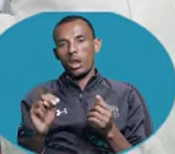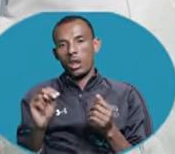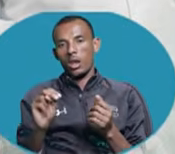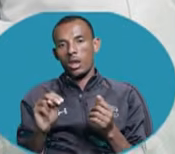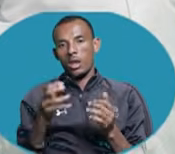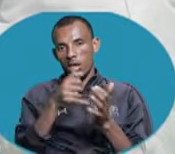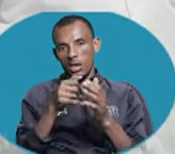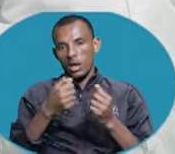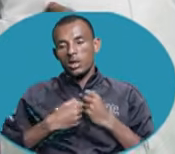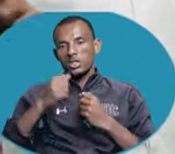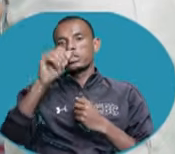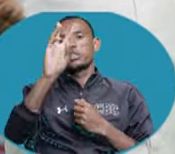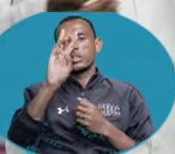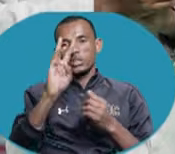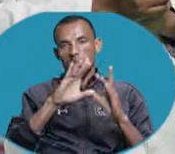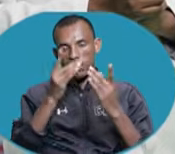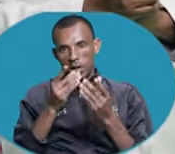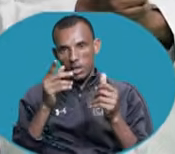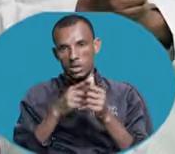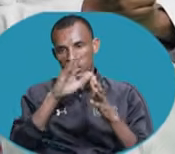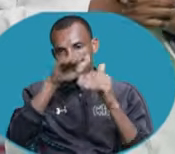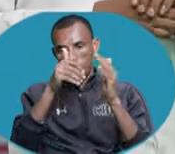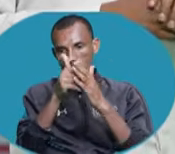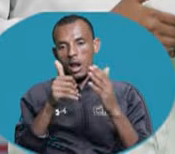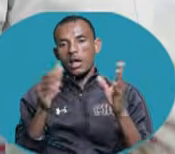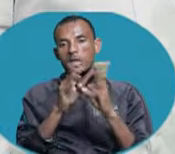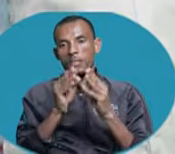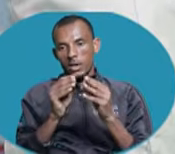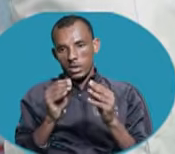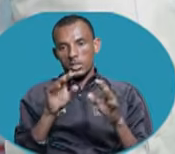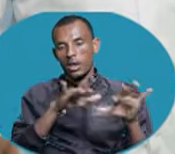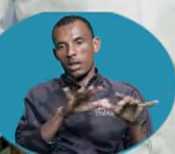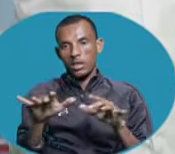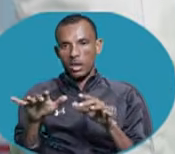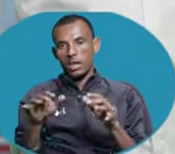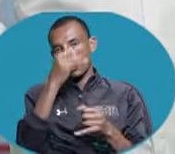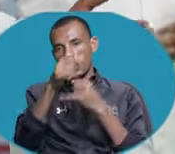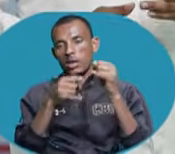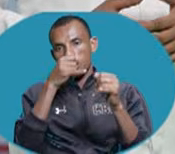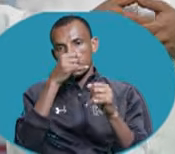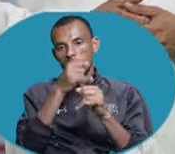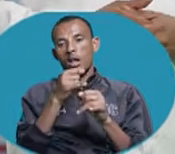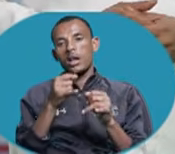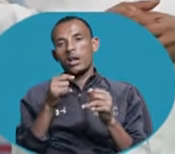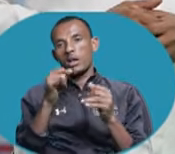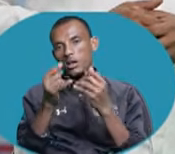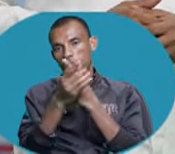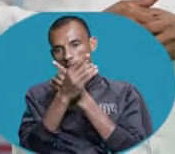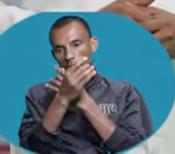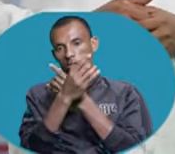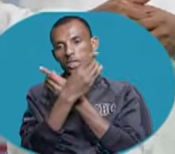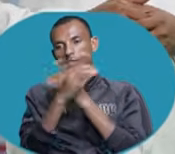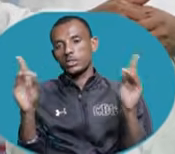organs: the General Assembly, Security Council, International Court of Justice, Truthship Council, Secretariat,